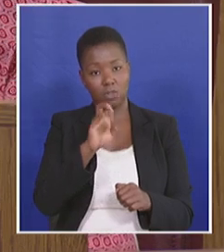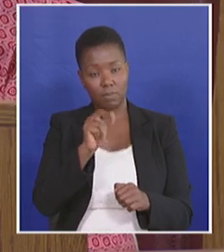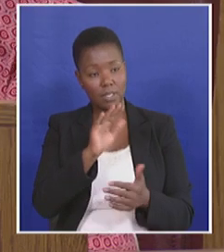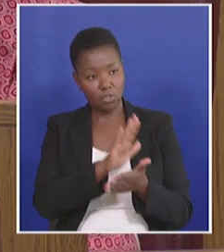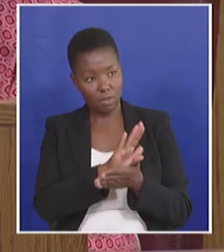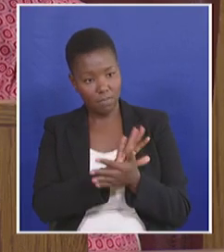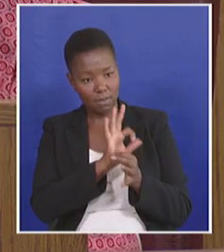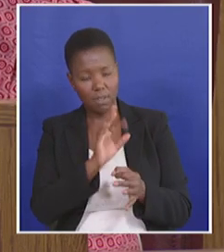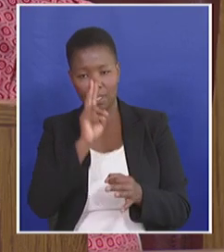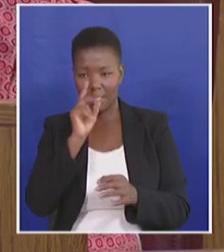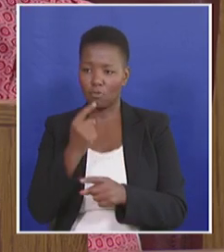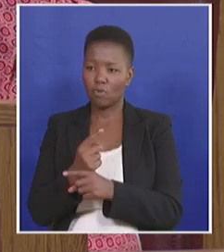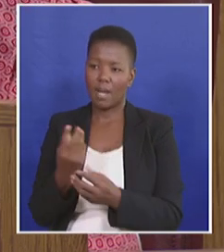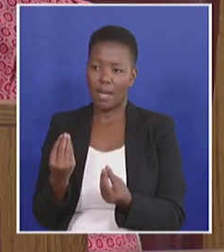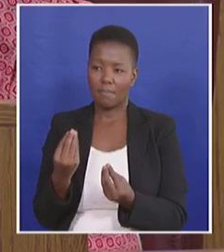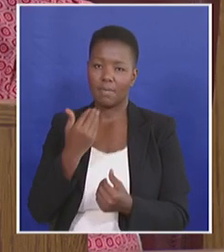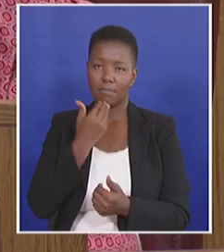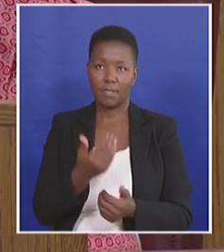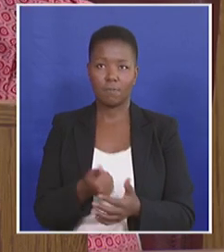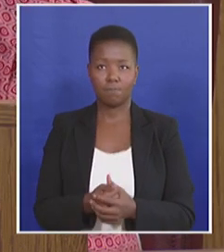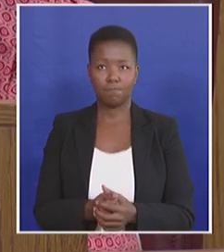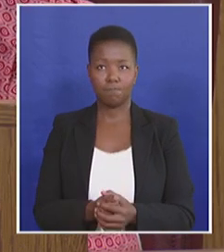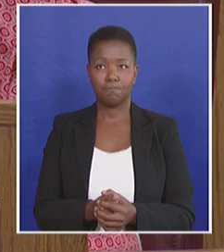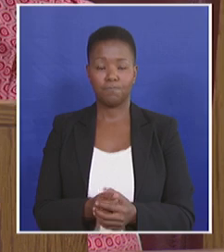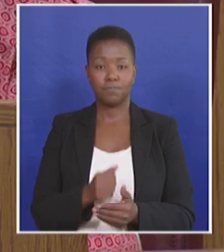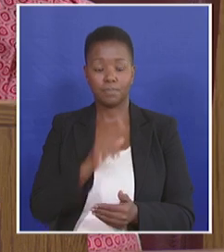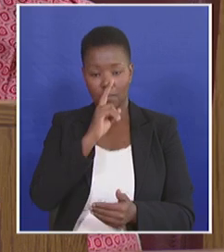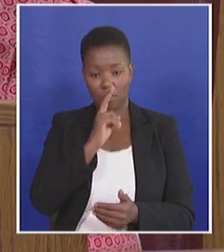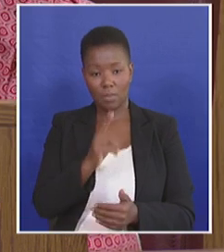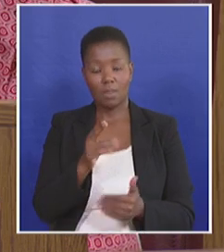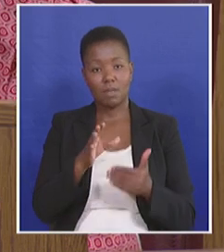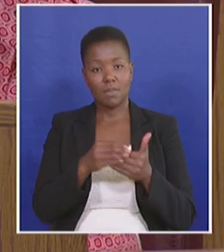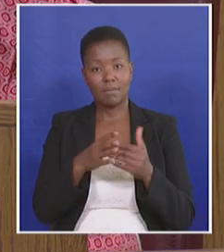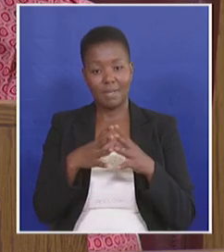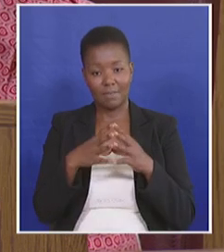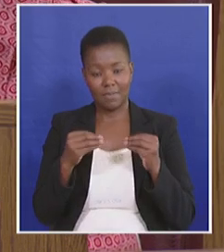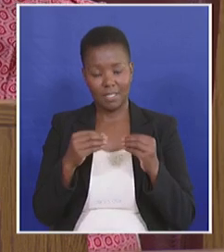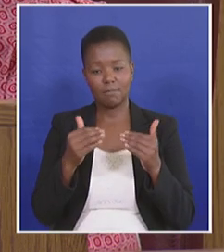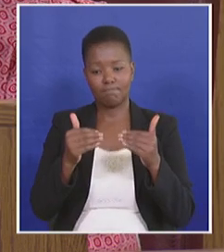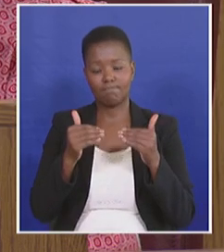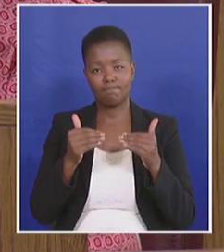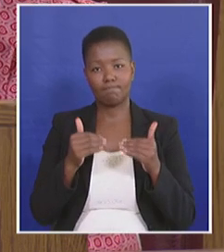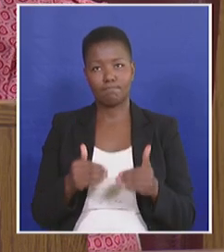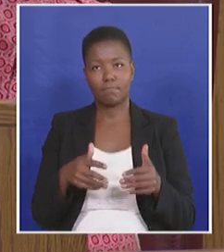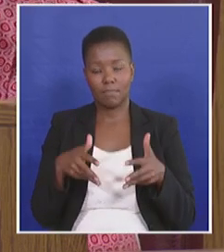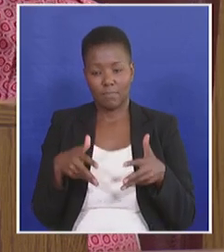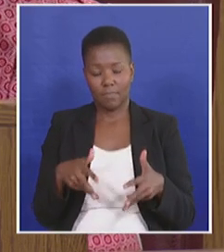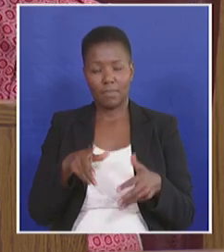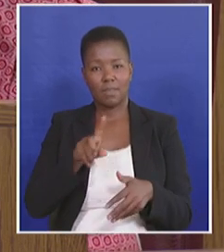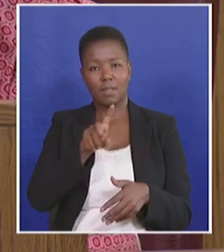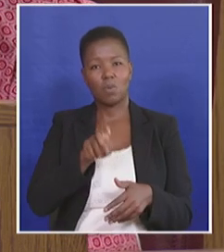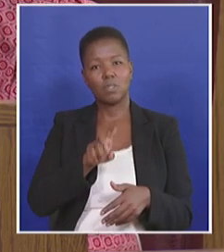the Minister. That then, Honorable Members, takes care of question number 2, We proceed to question